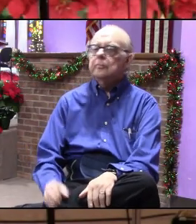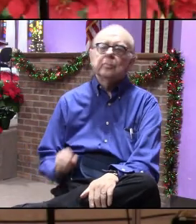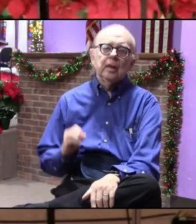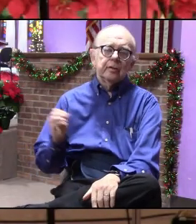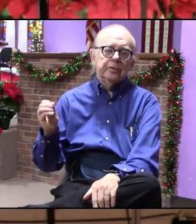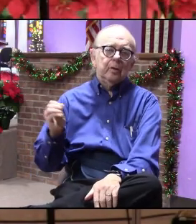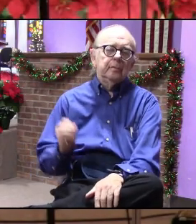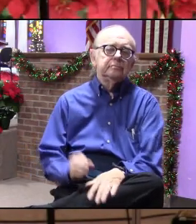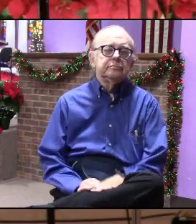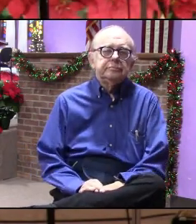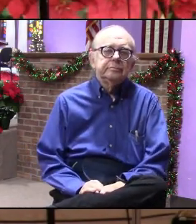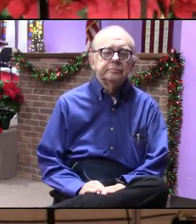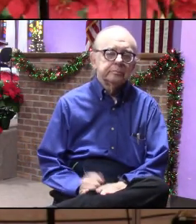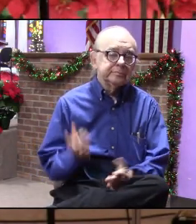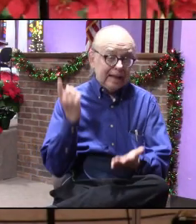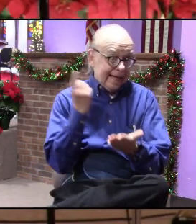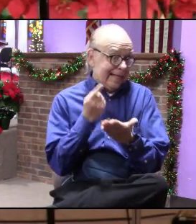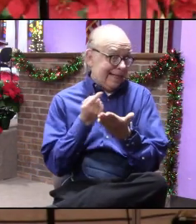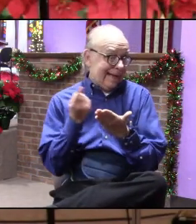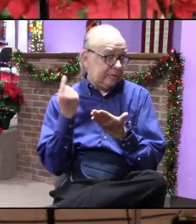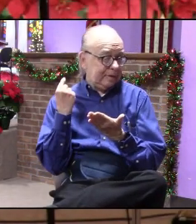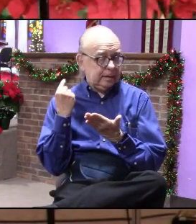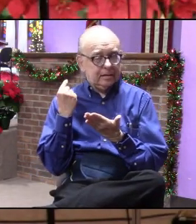So last week